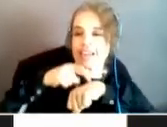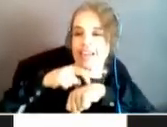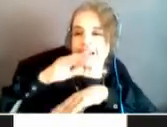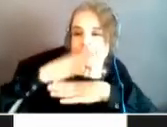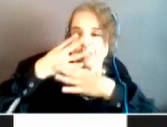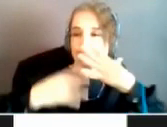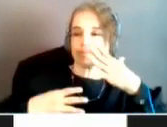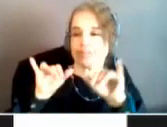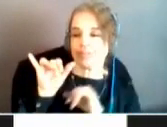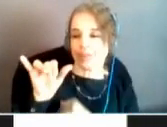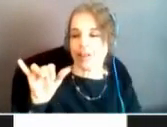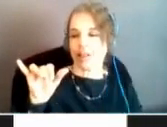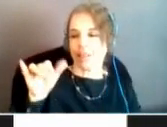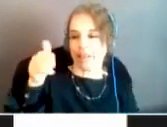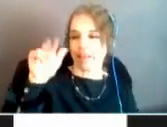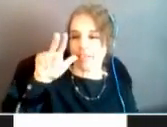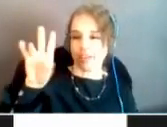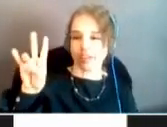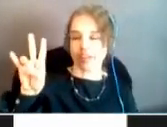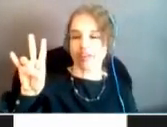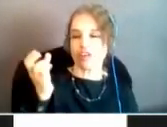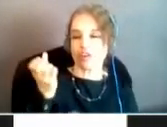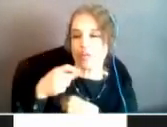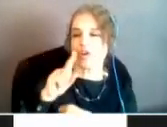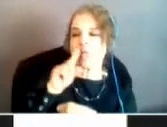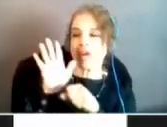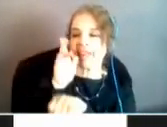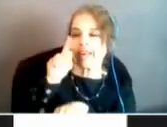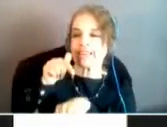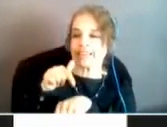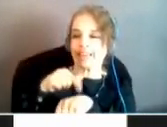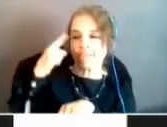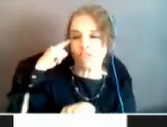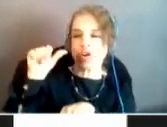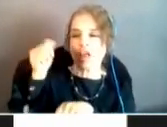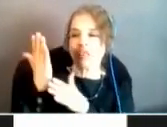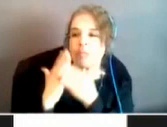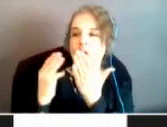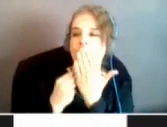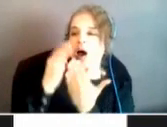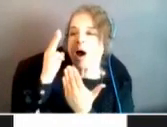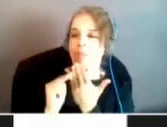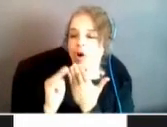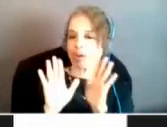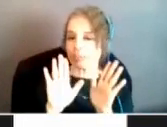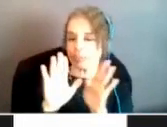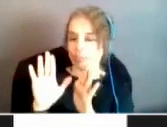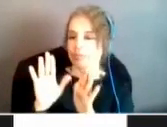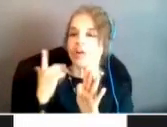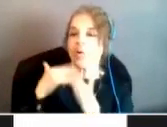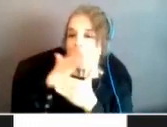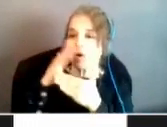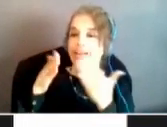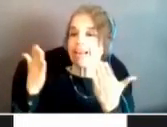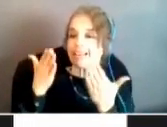it's, I think, around 10:37. I want to make sure we have enough time for the other parts of the program. So we'll end it